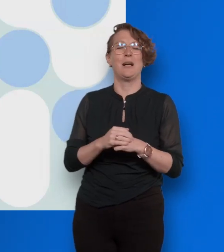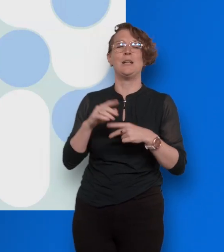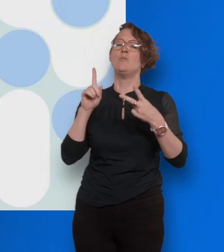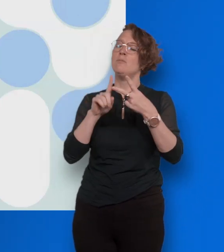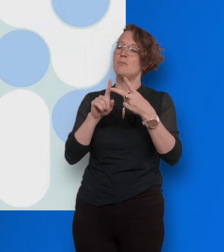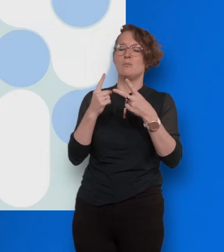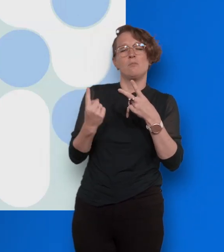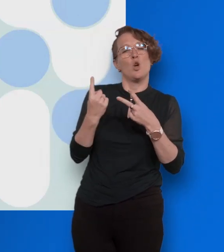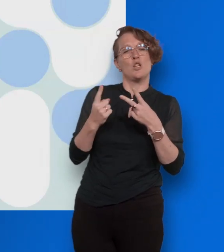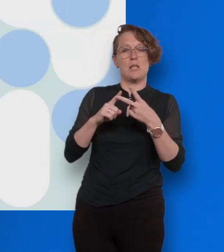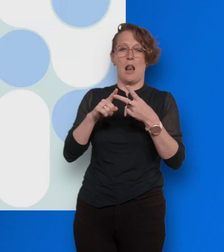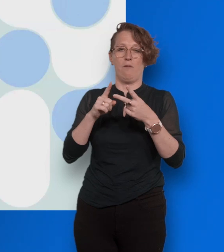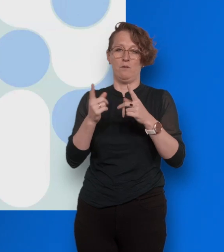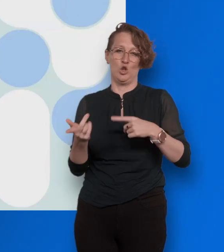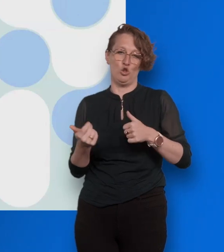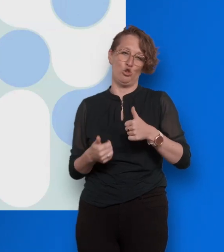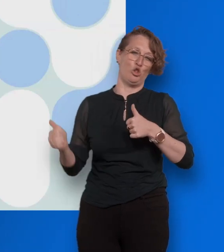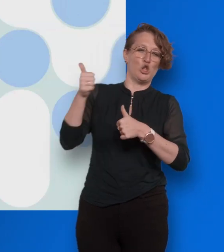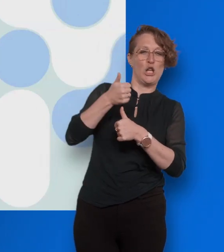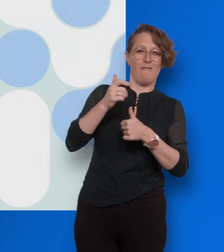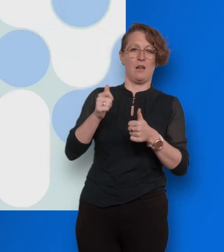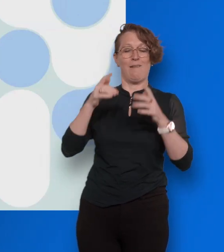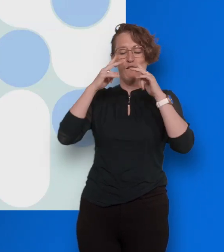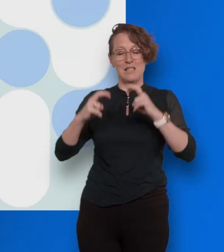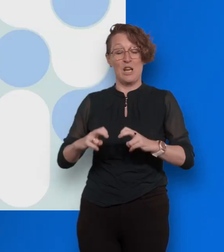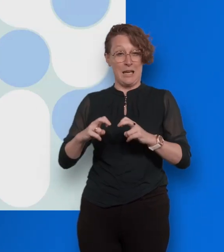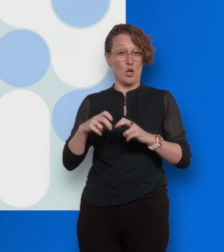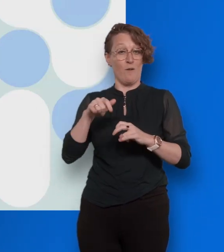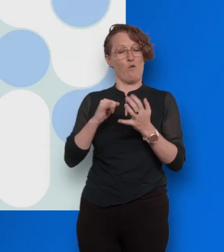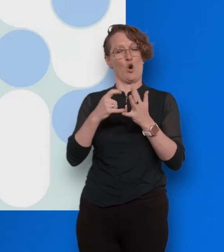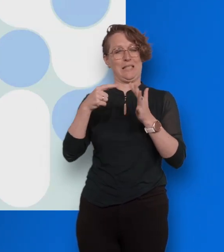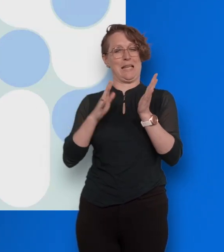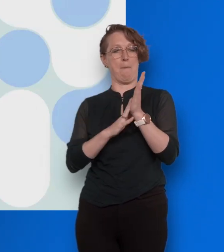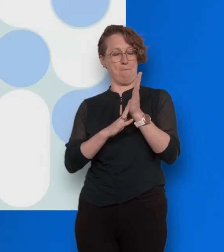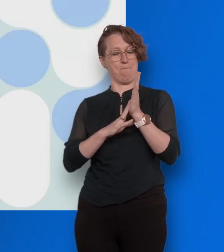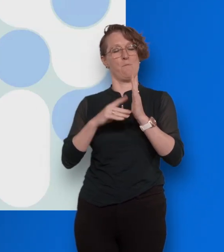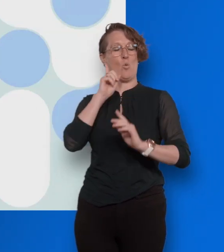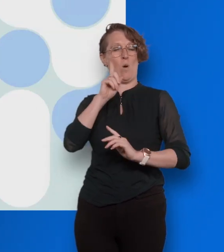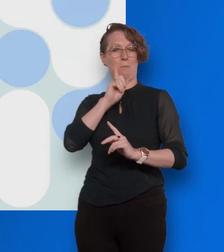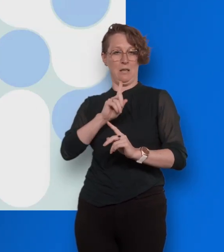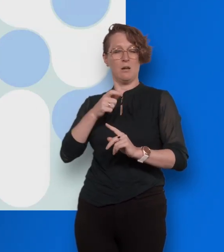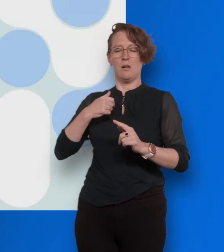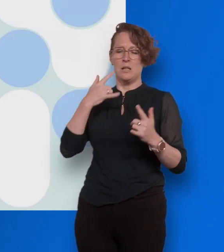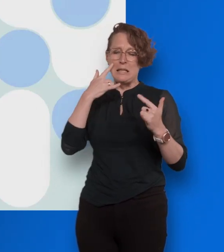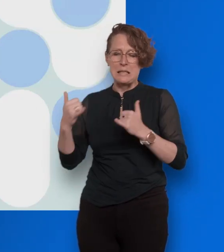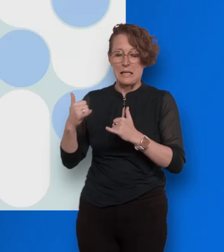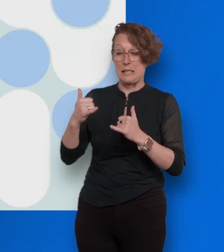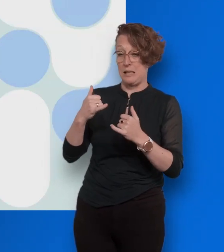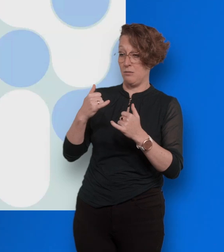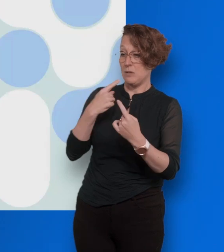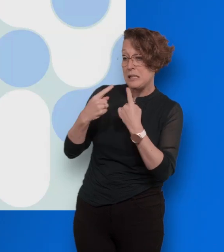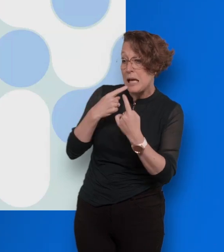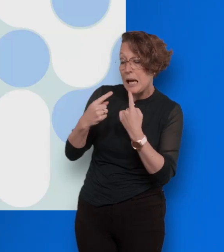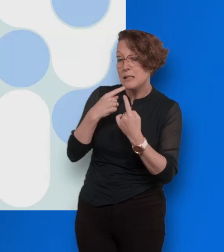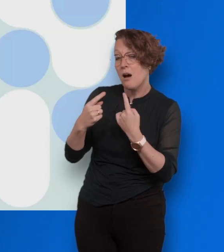is the chief investigator for Women in STEM Ambassador Grant, where they tested the data on, or where they tested